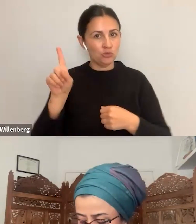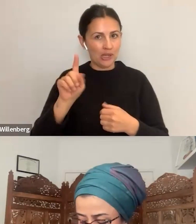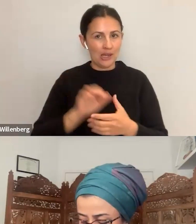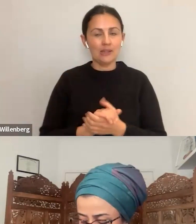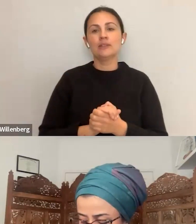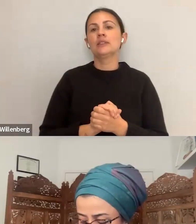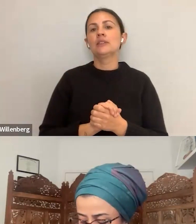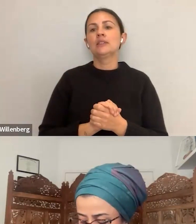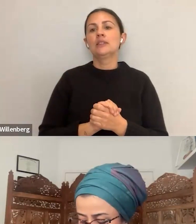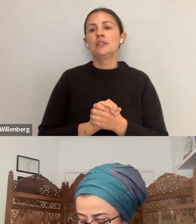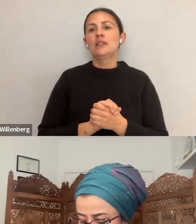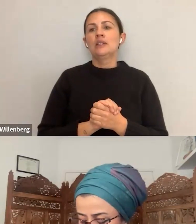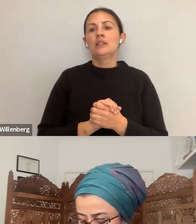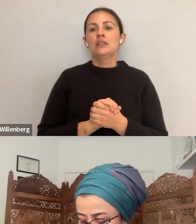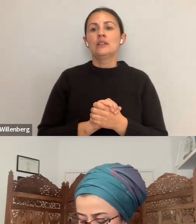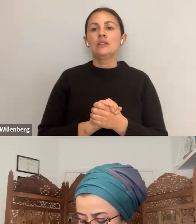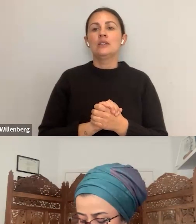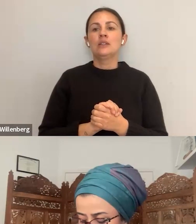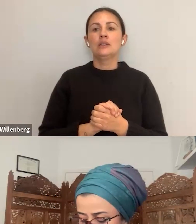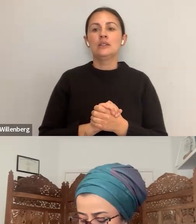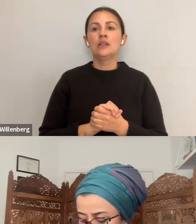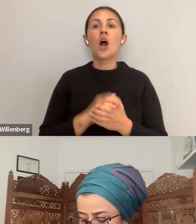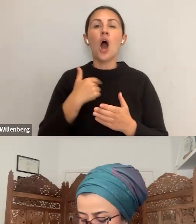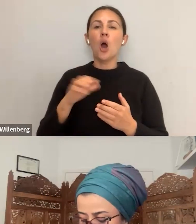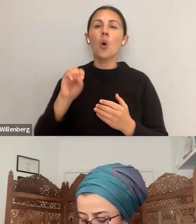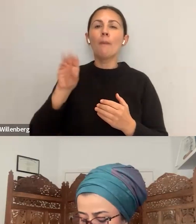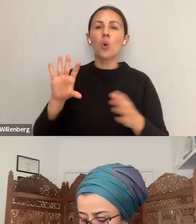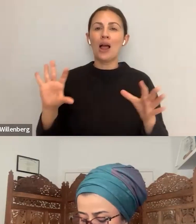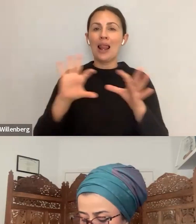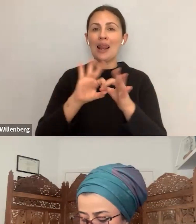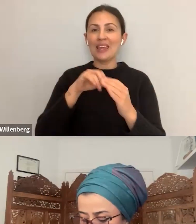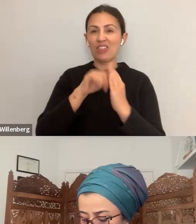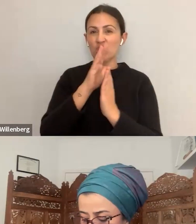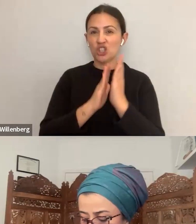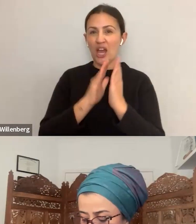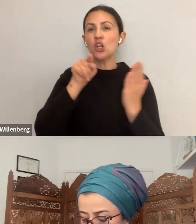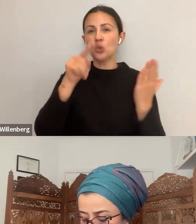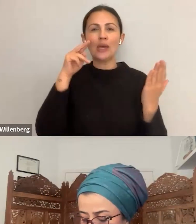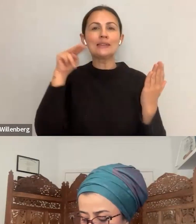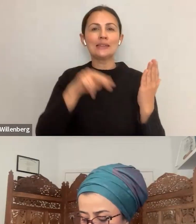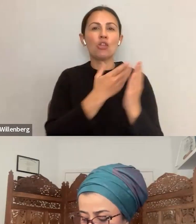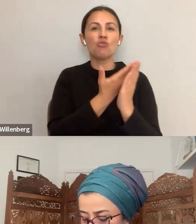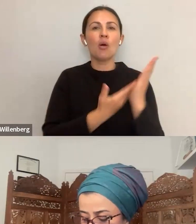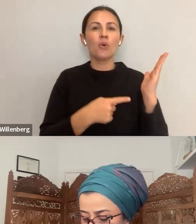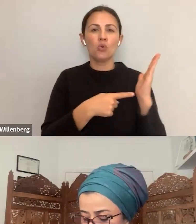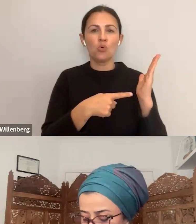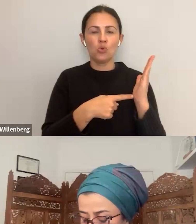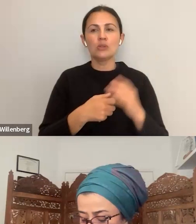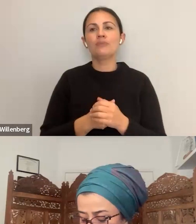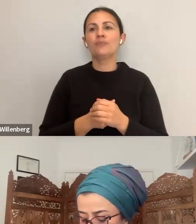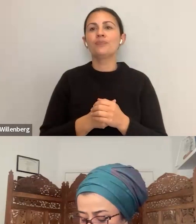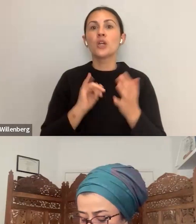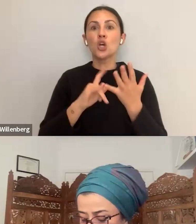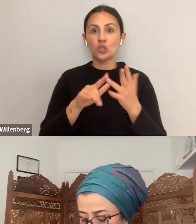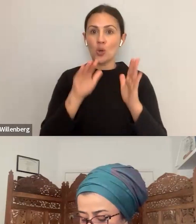we can come back to that, or we're going to pop in a link if we haven't already to that report. And so now I'm going to